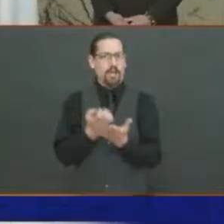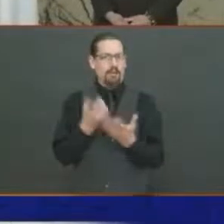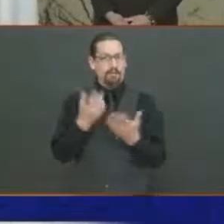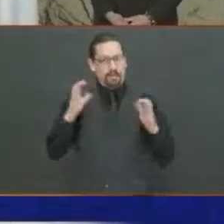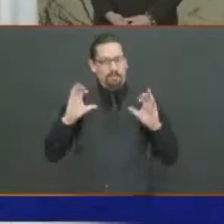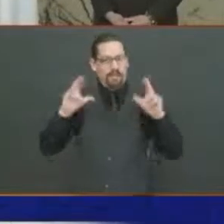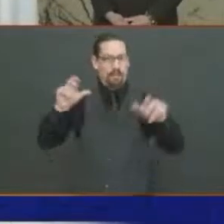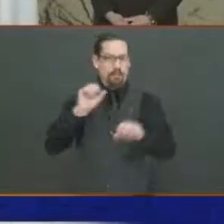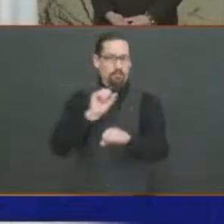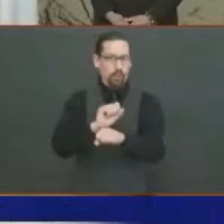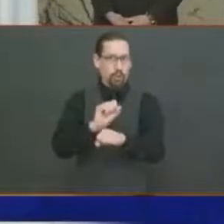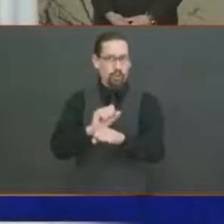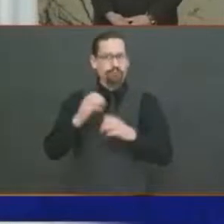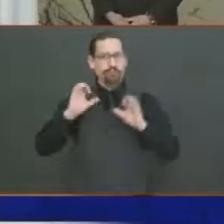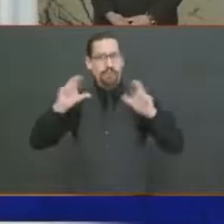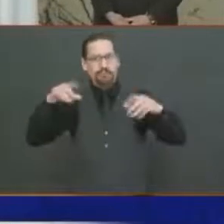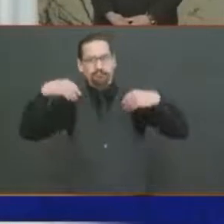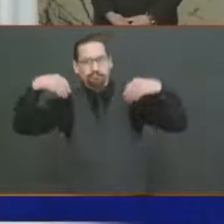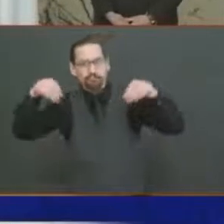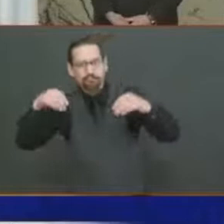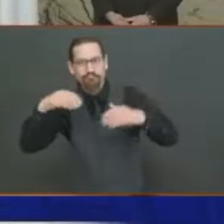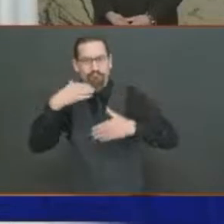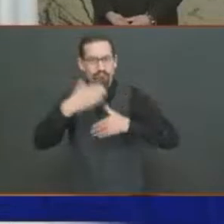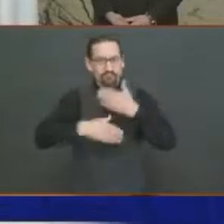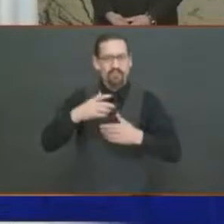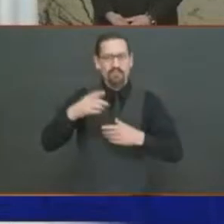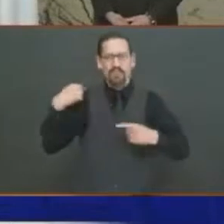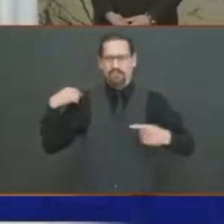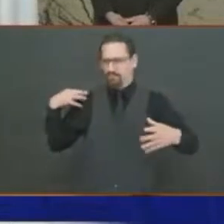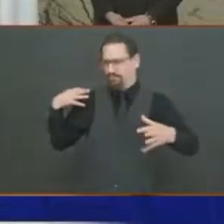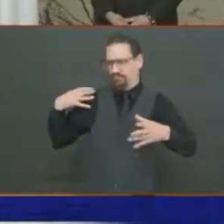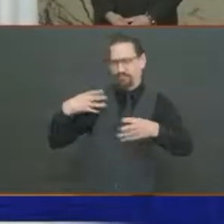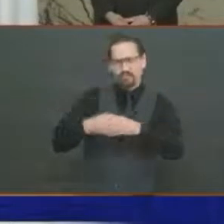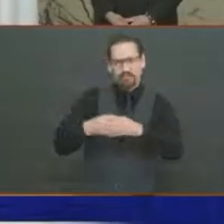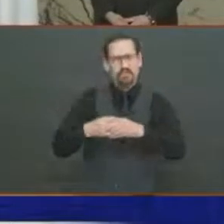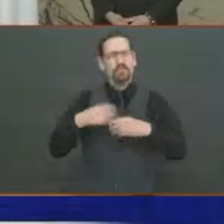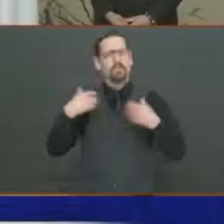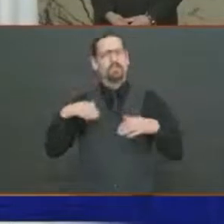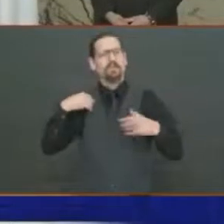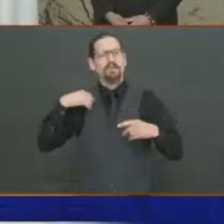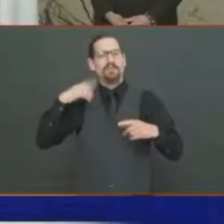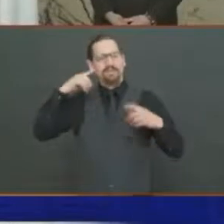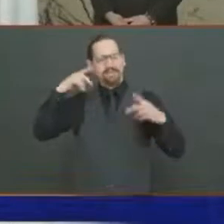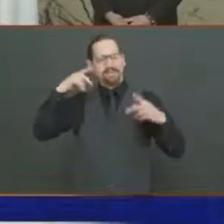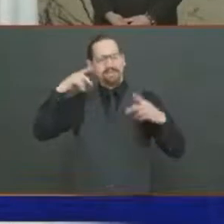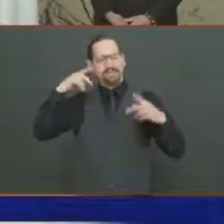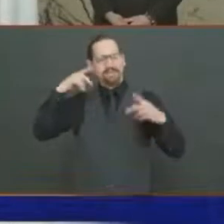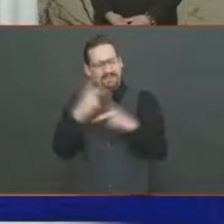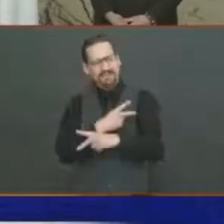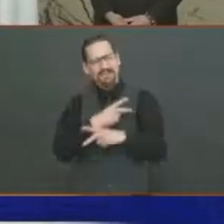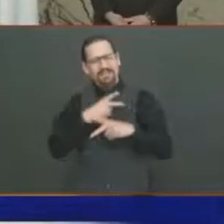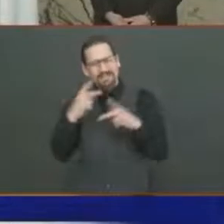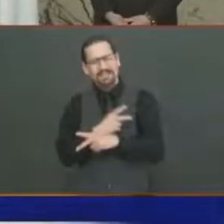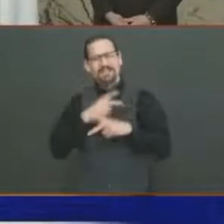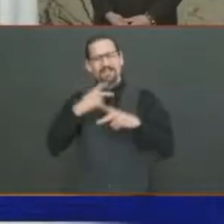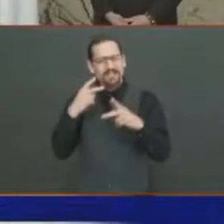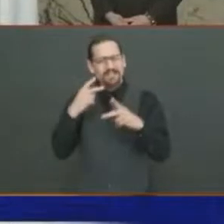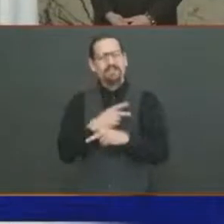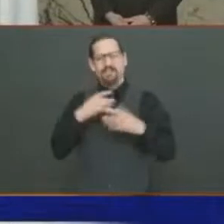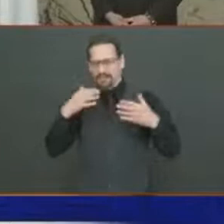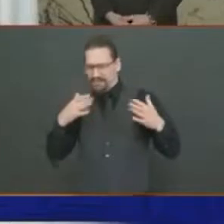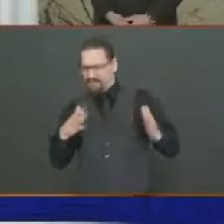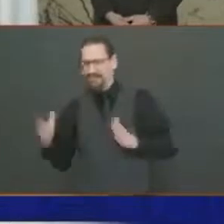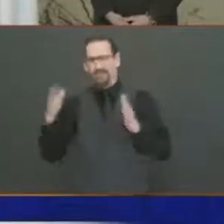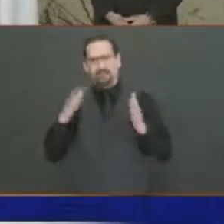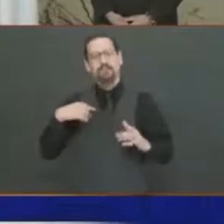half talking about the overall approach for this. My goal is to get as many people back to work as quickly